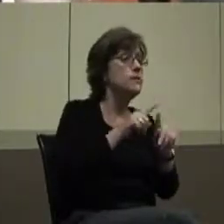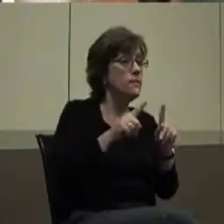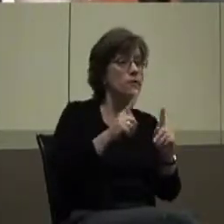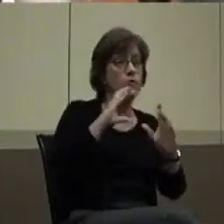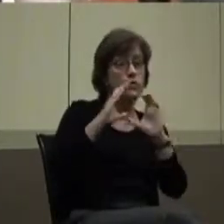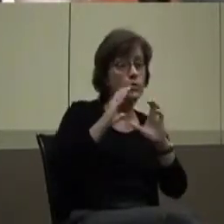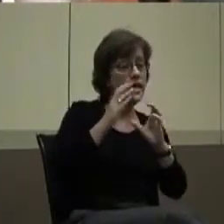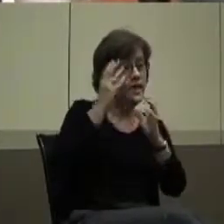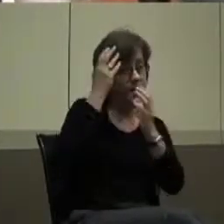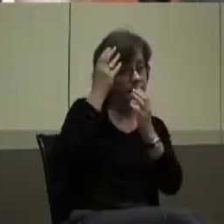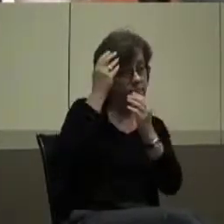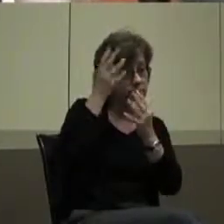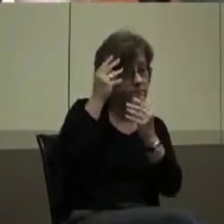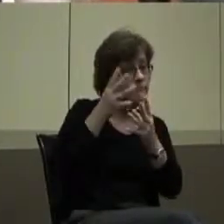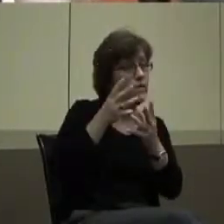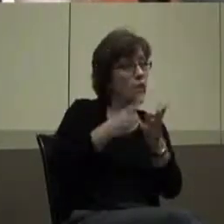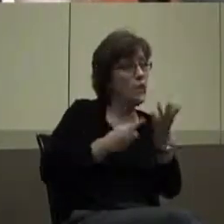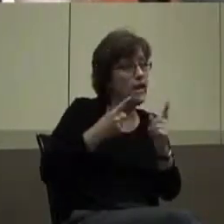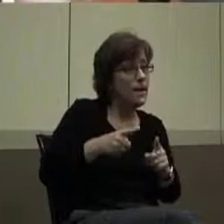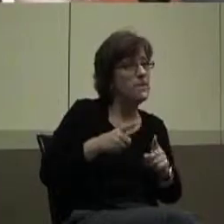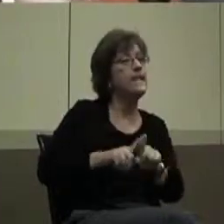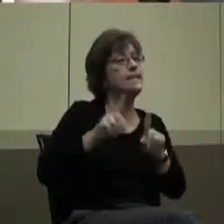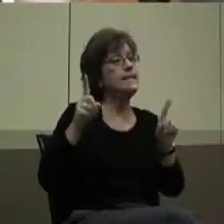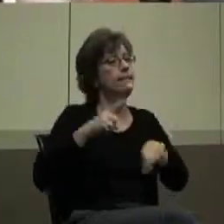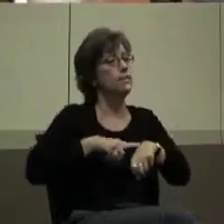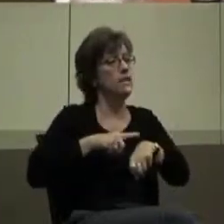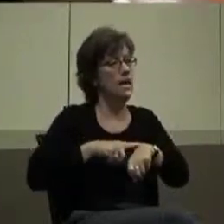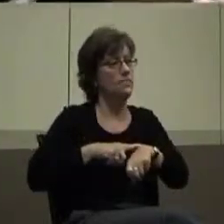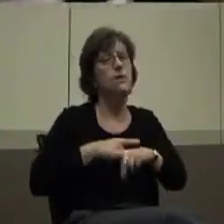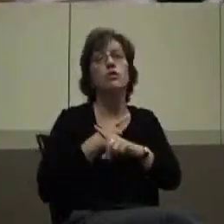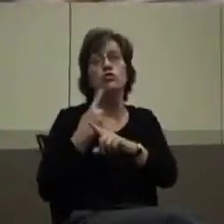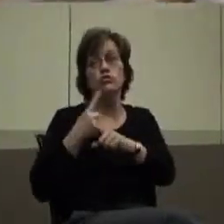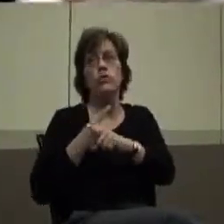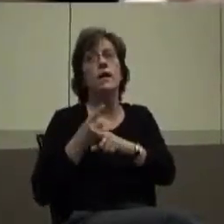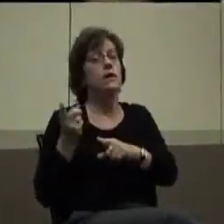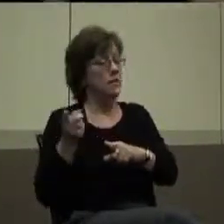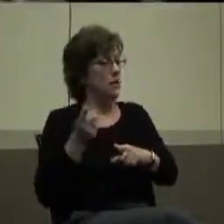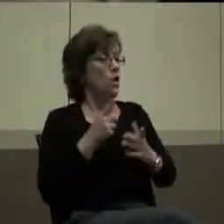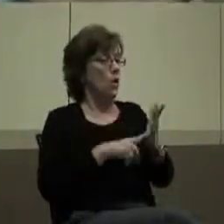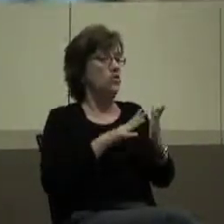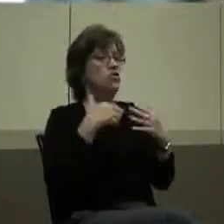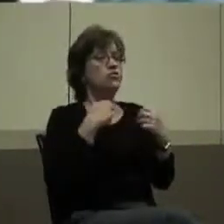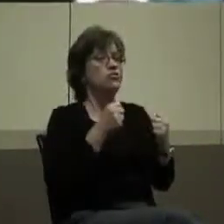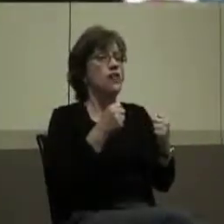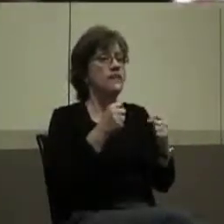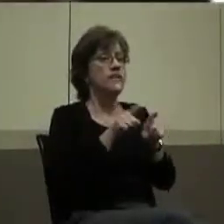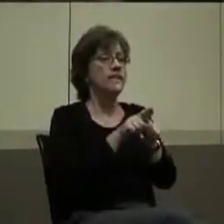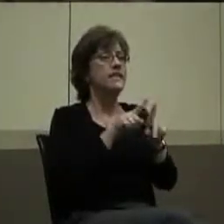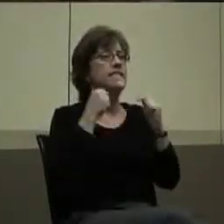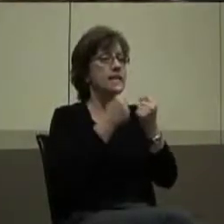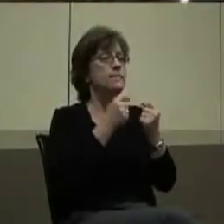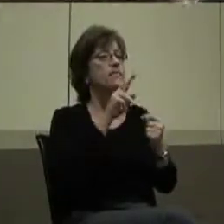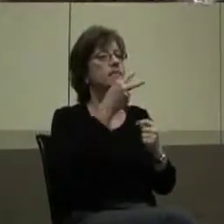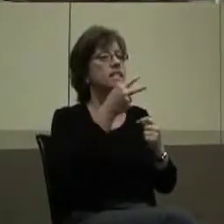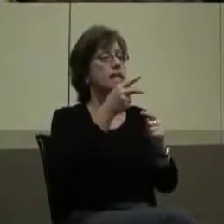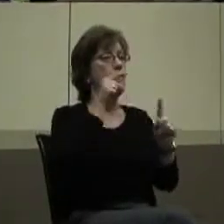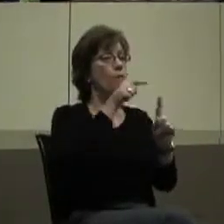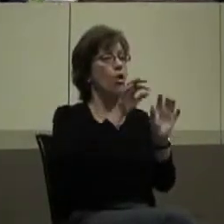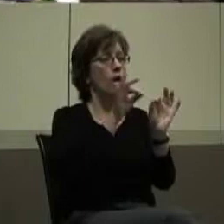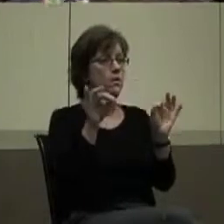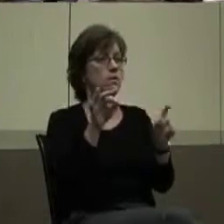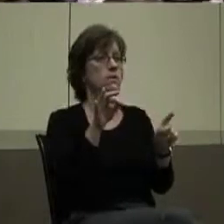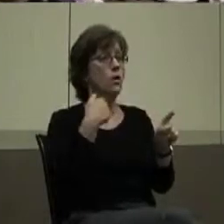that person at a different time. Right. They have, what's your strengths as a team? You can see the second bullet. We have